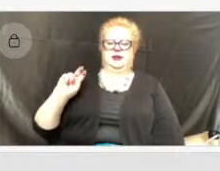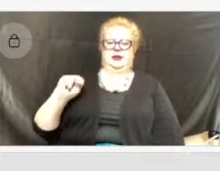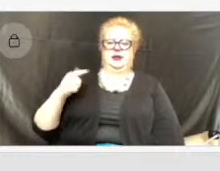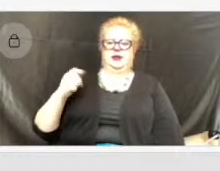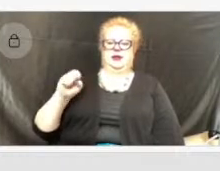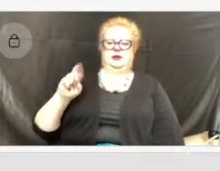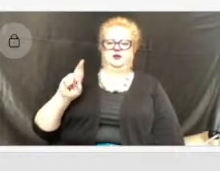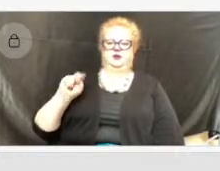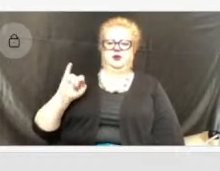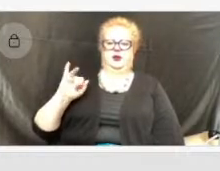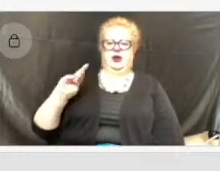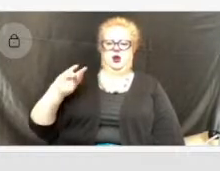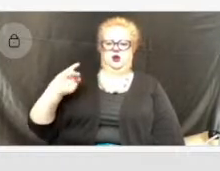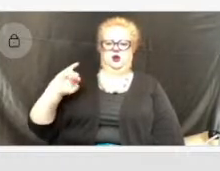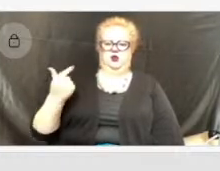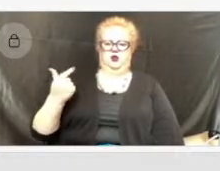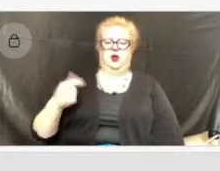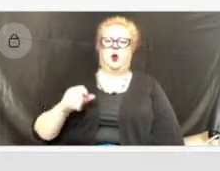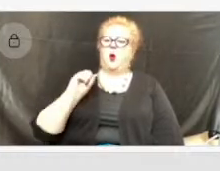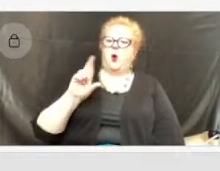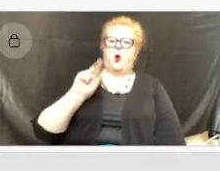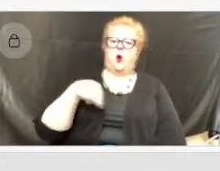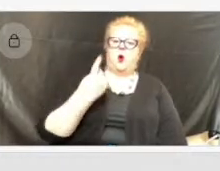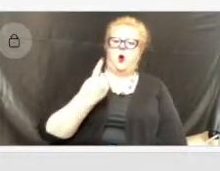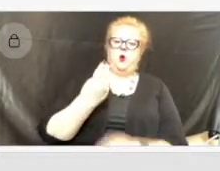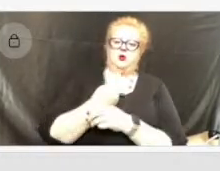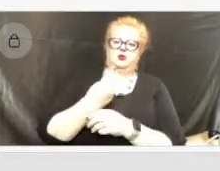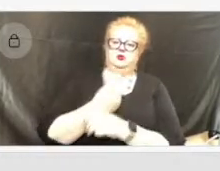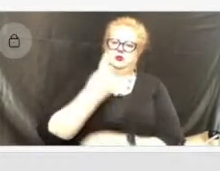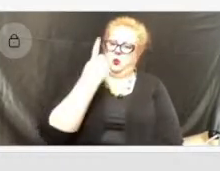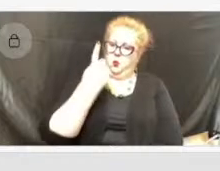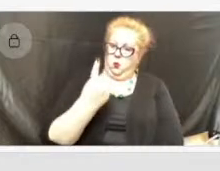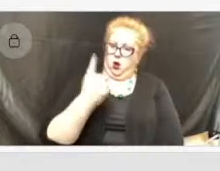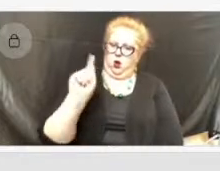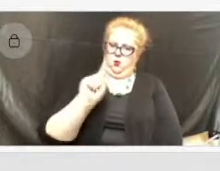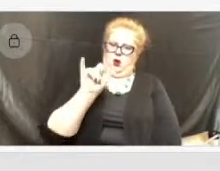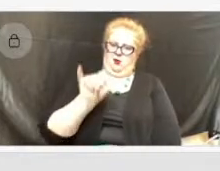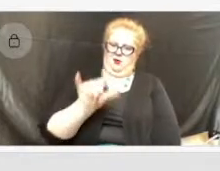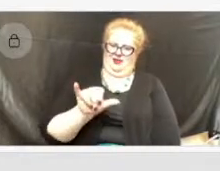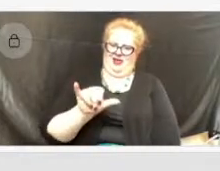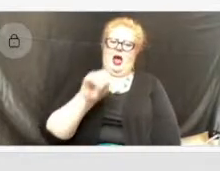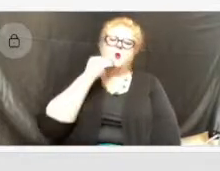Or they're just using the one where the residence is located?